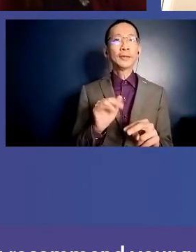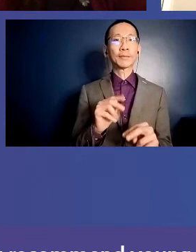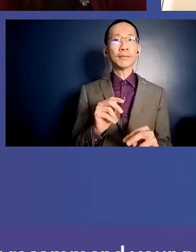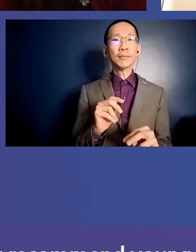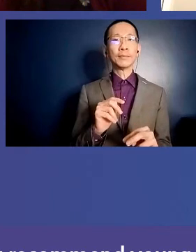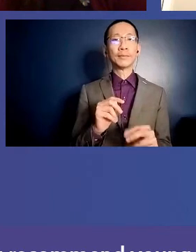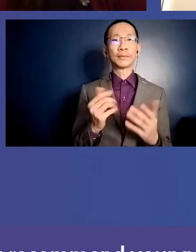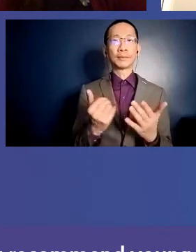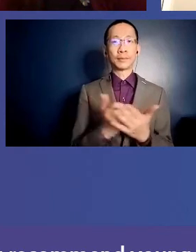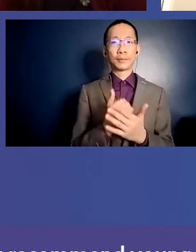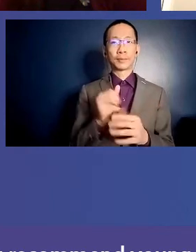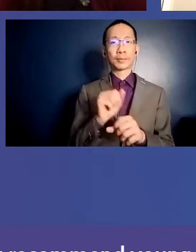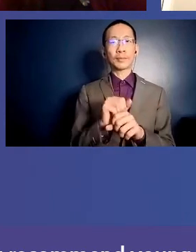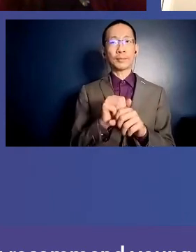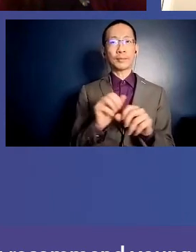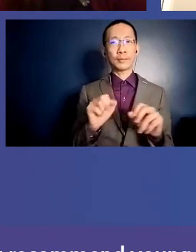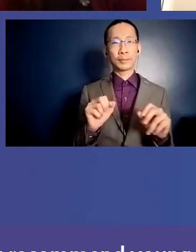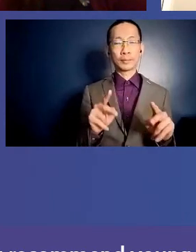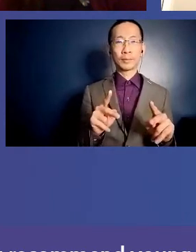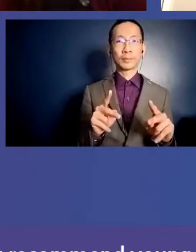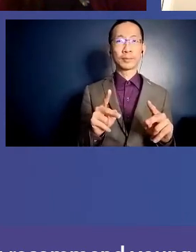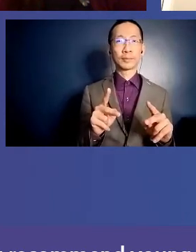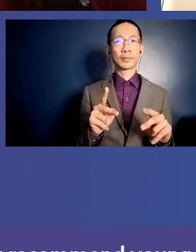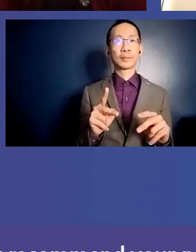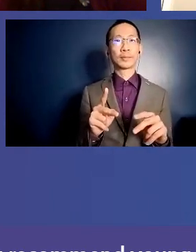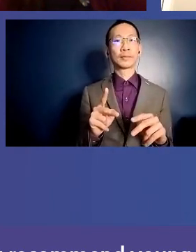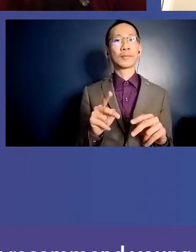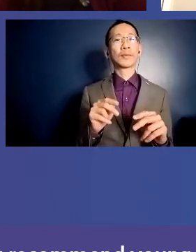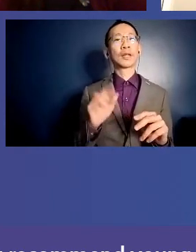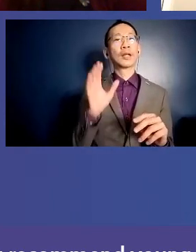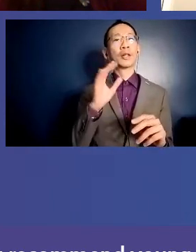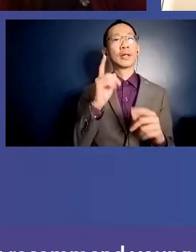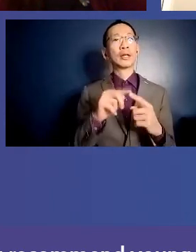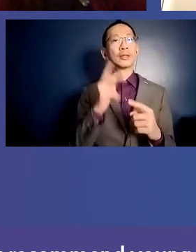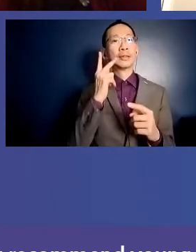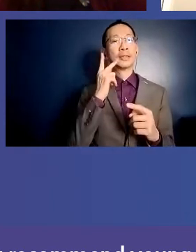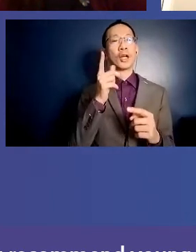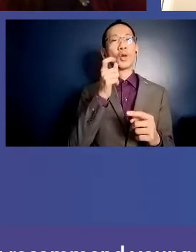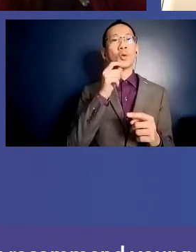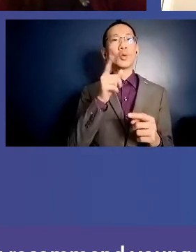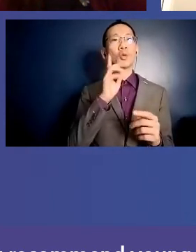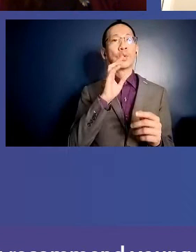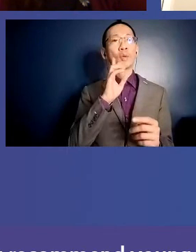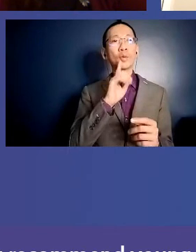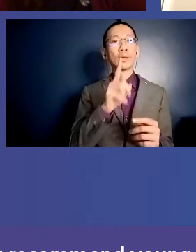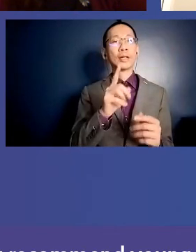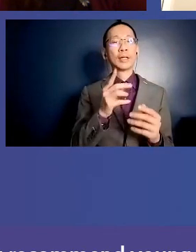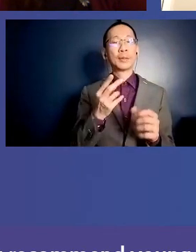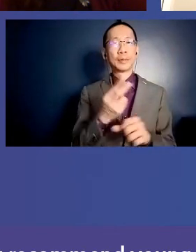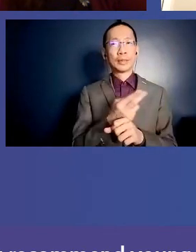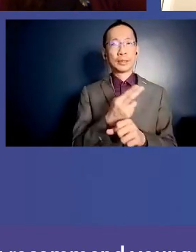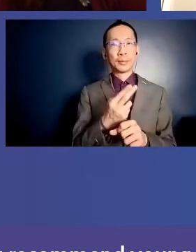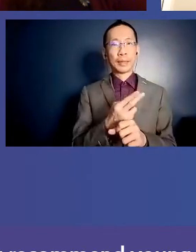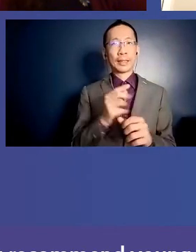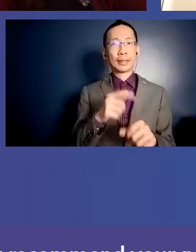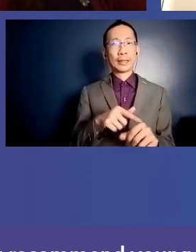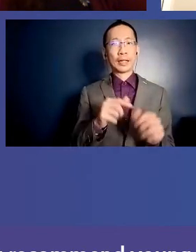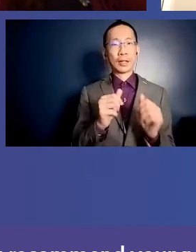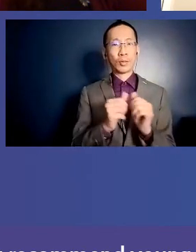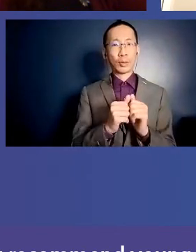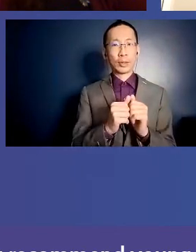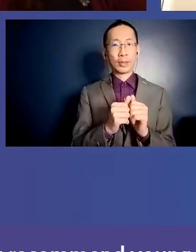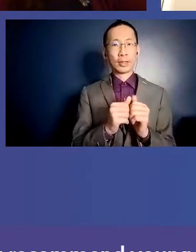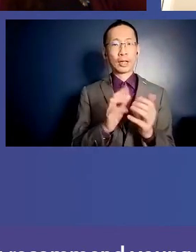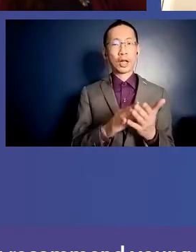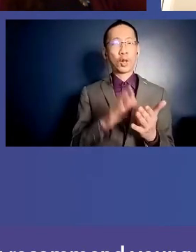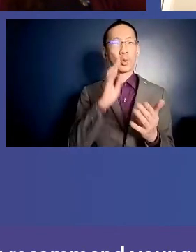a new job opportunity, looking to see who you'll really be spending time with and